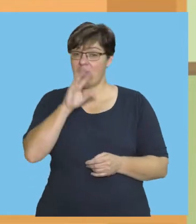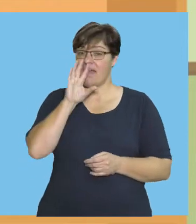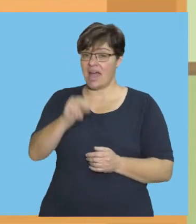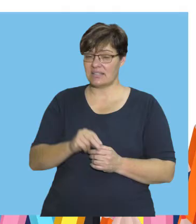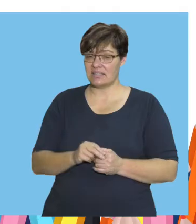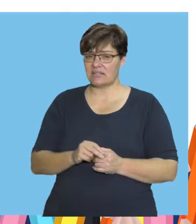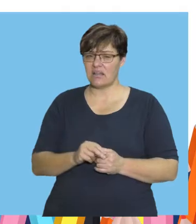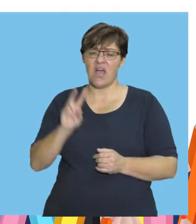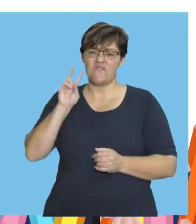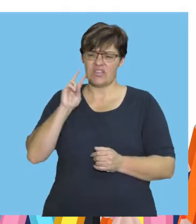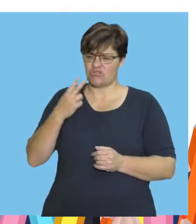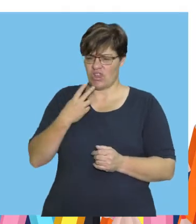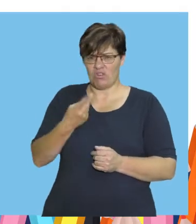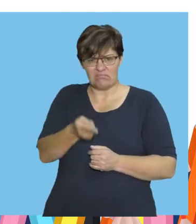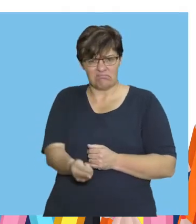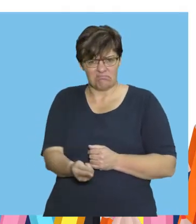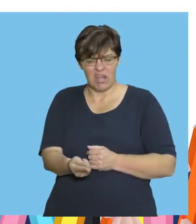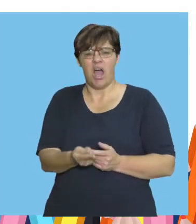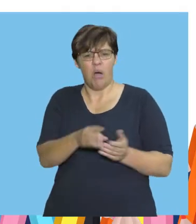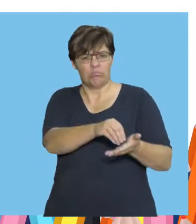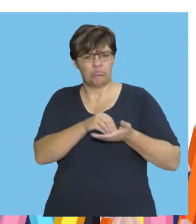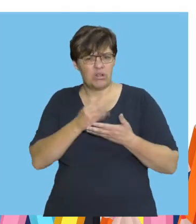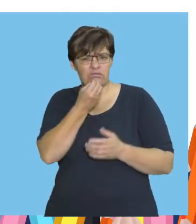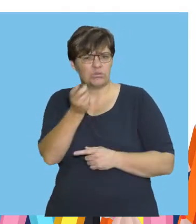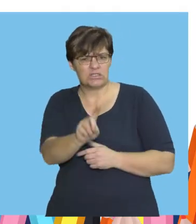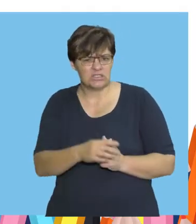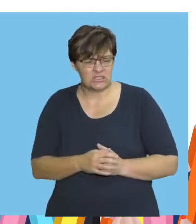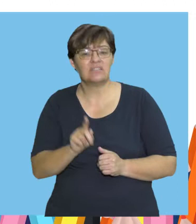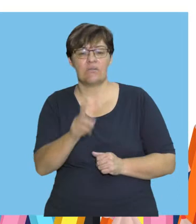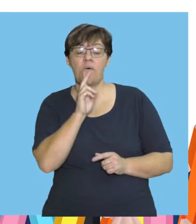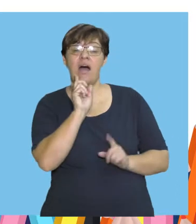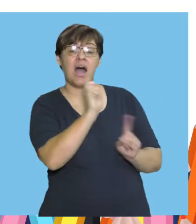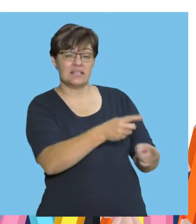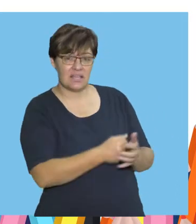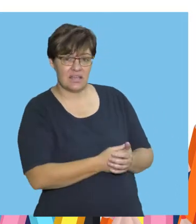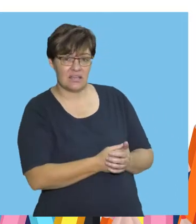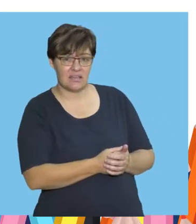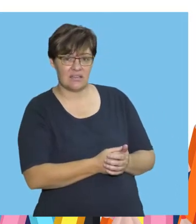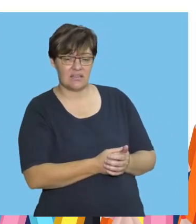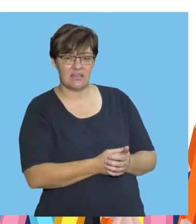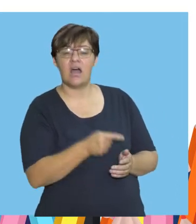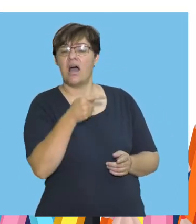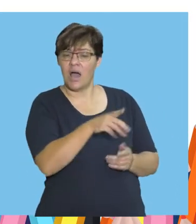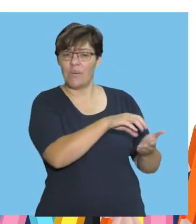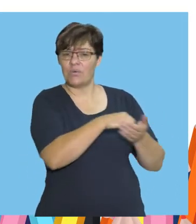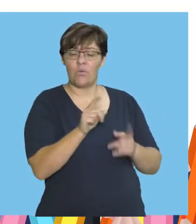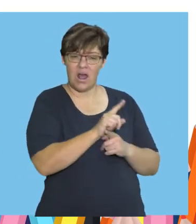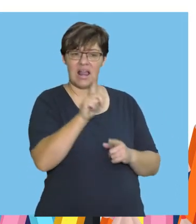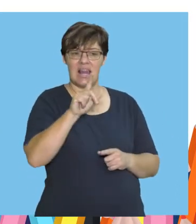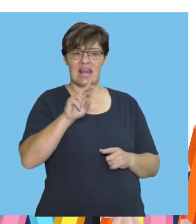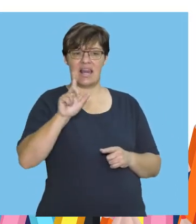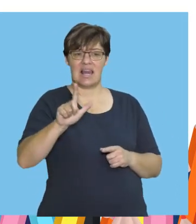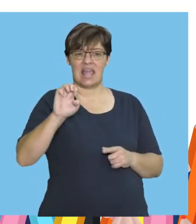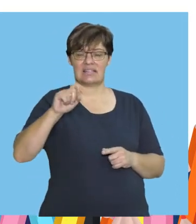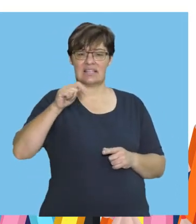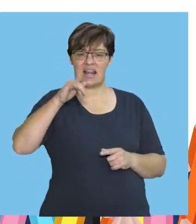I ask, what did the child who is a vegetarian bring? You answer, she brought